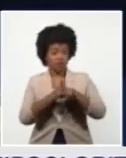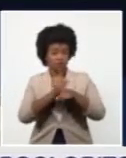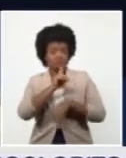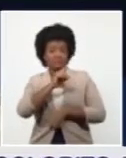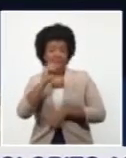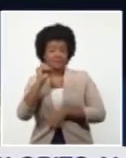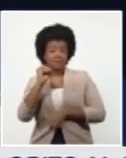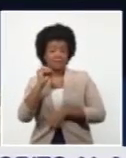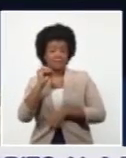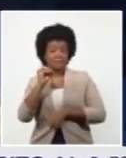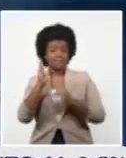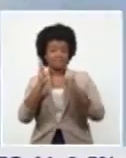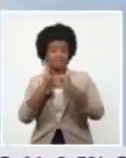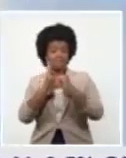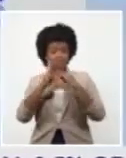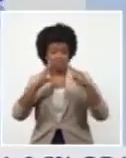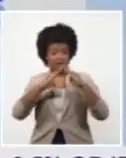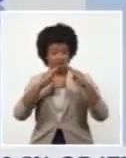days,